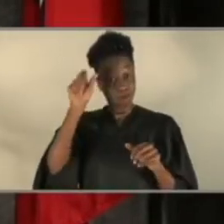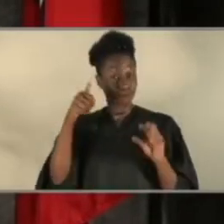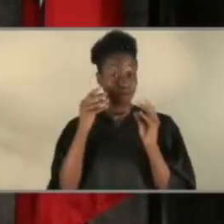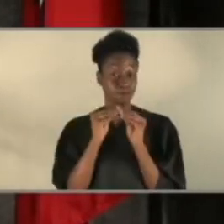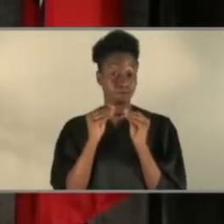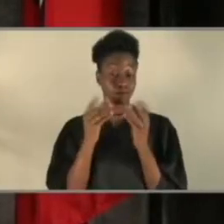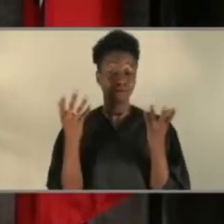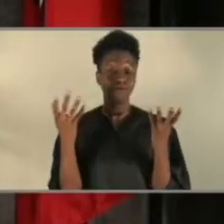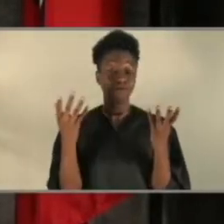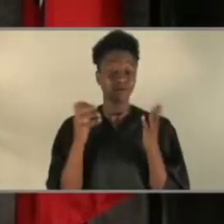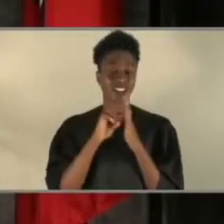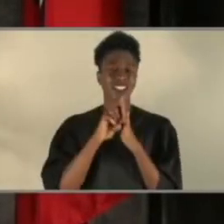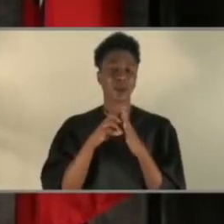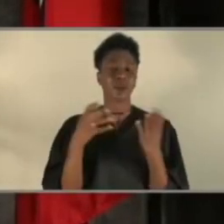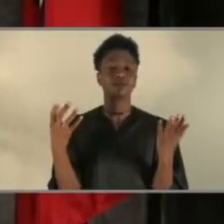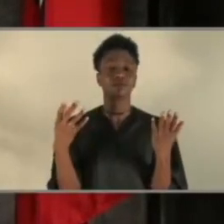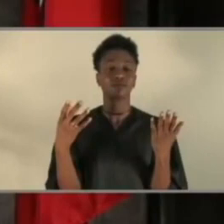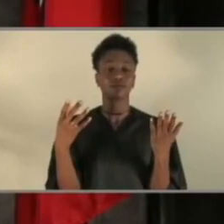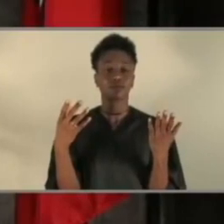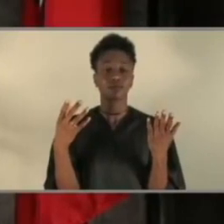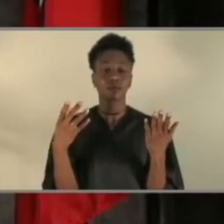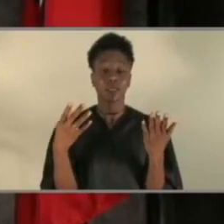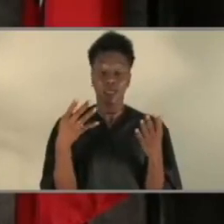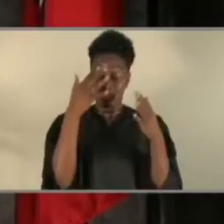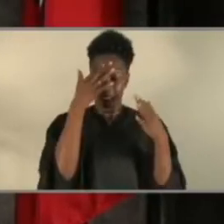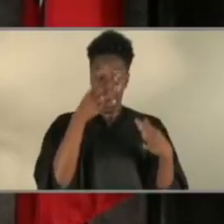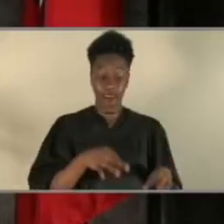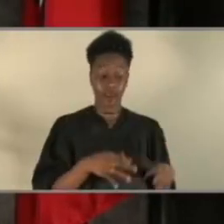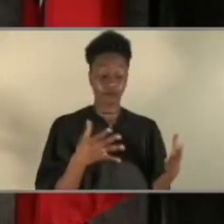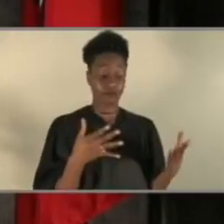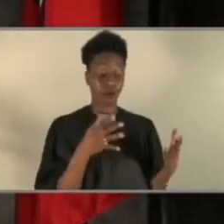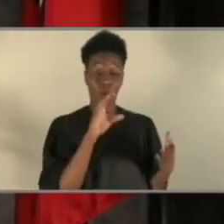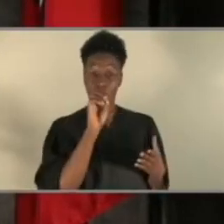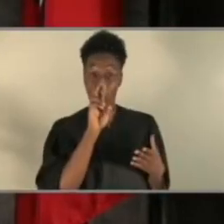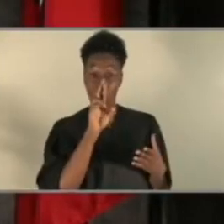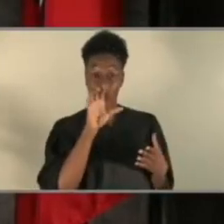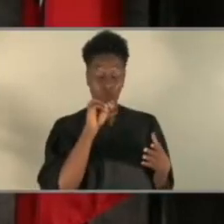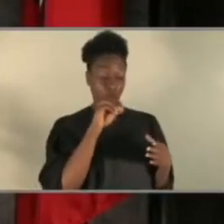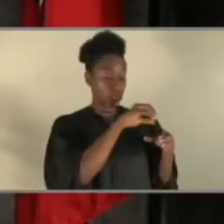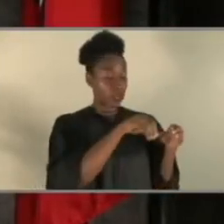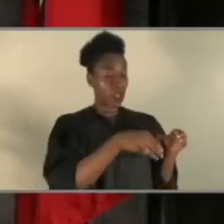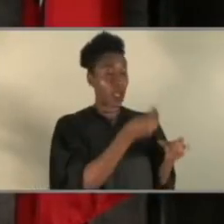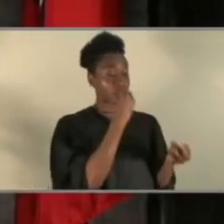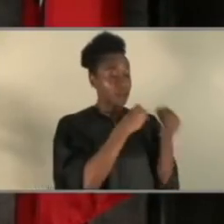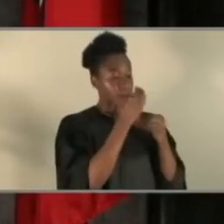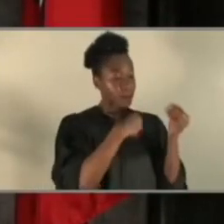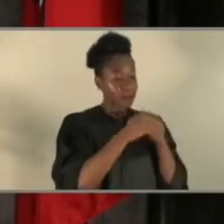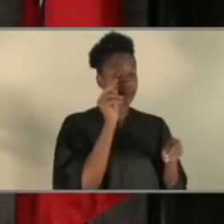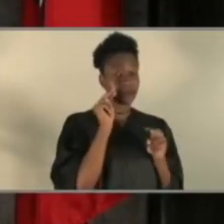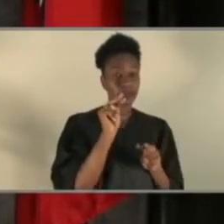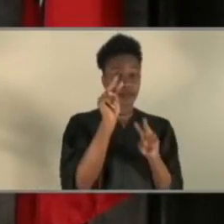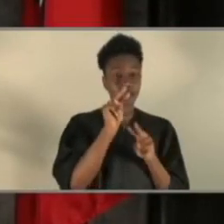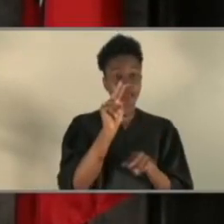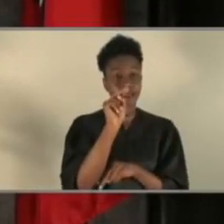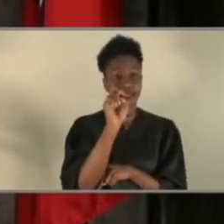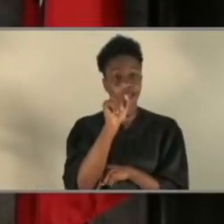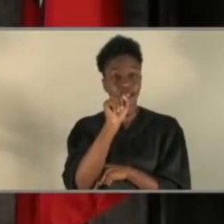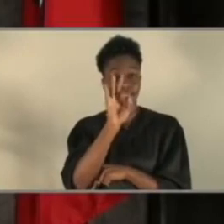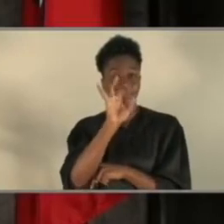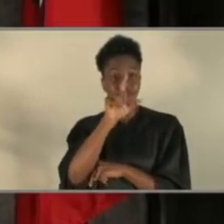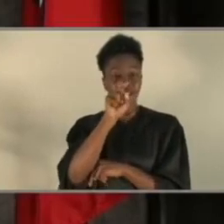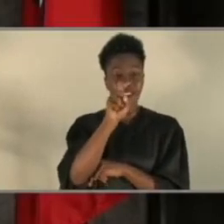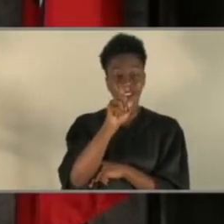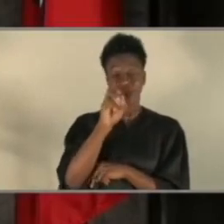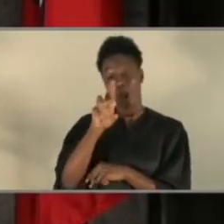For example, one might find himself deciding between eating a box of Oreos and binge watching, or doing college